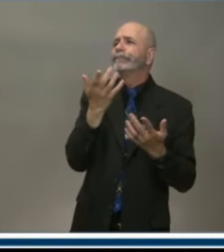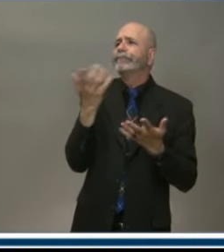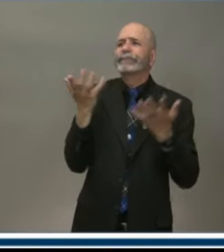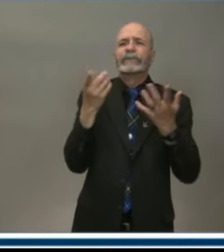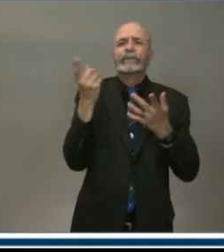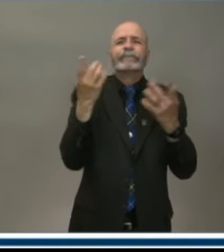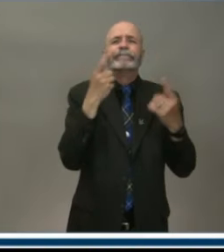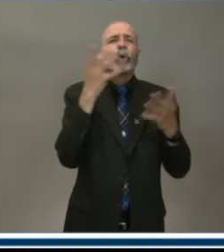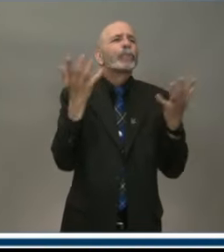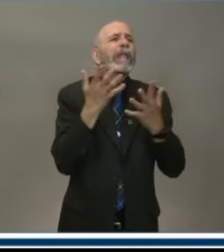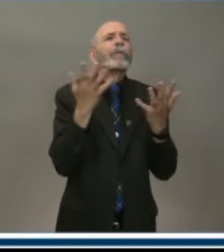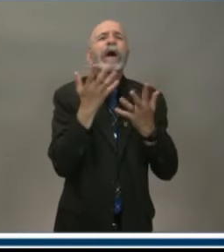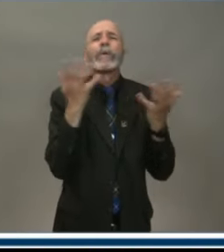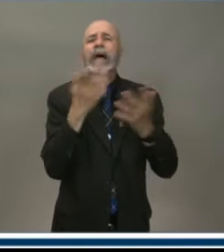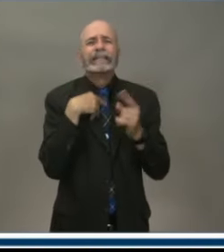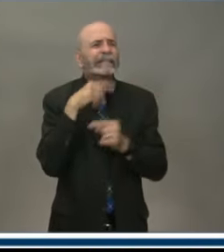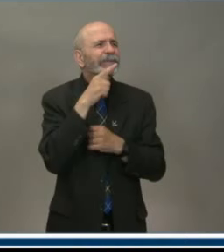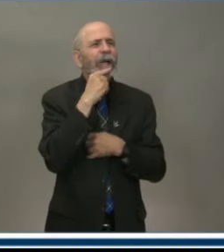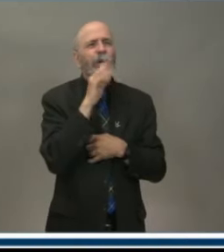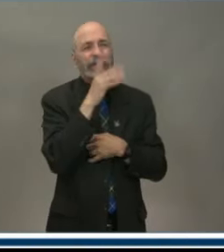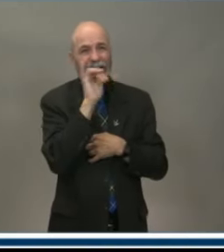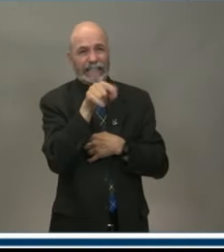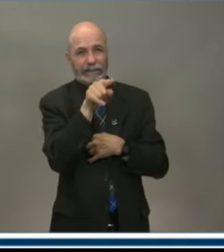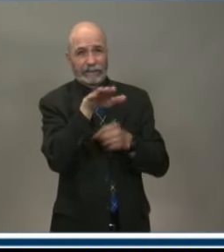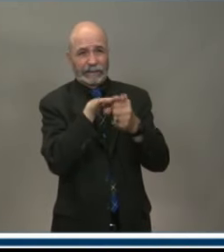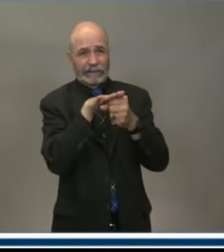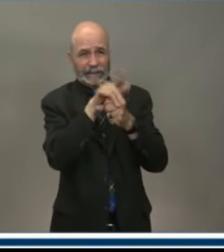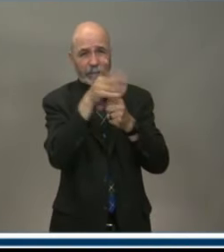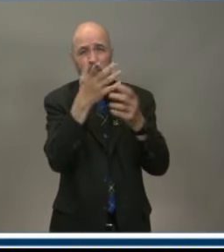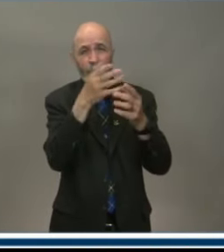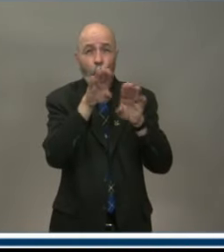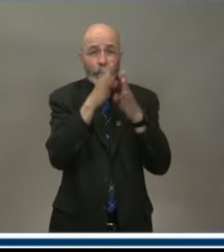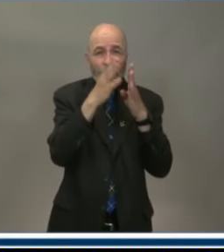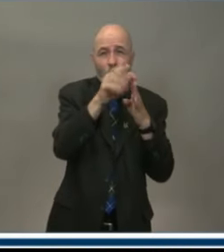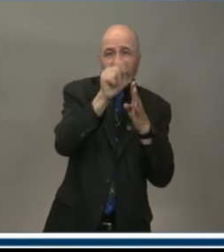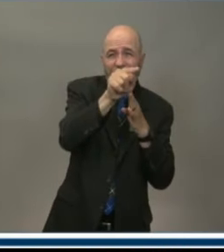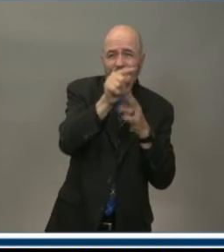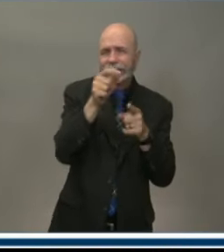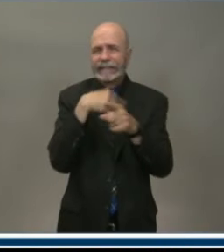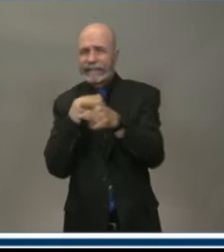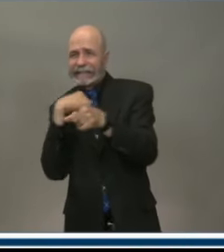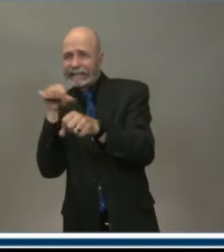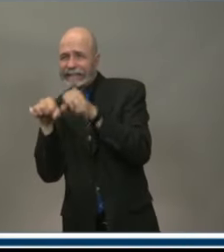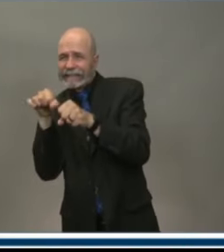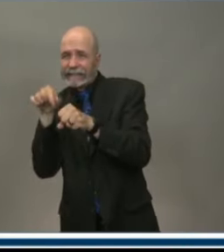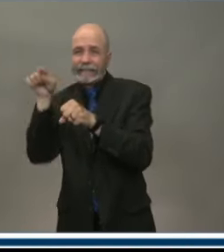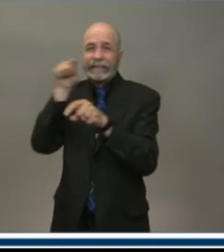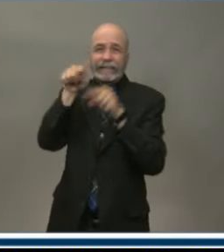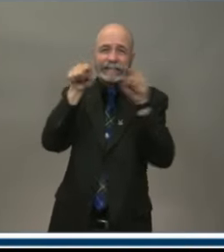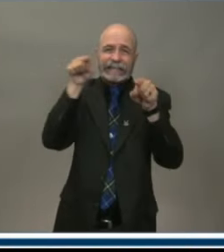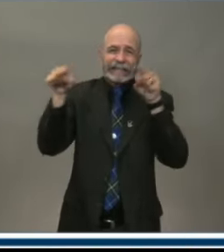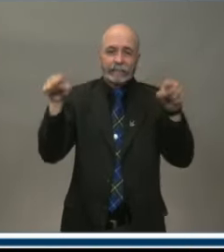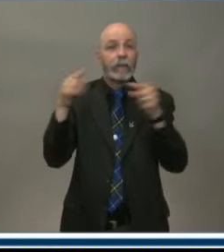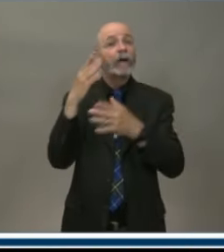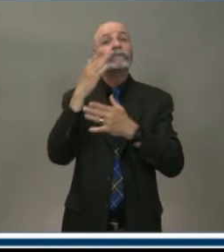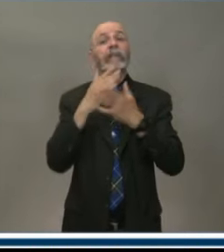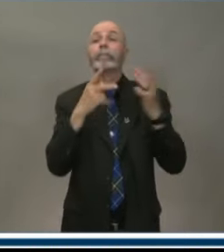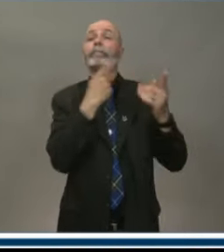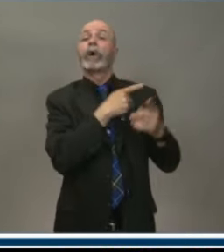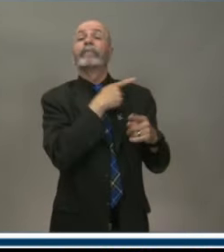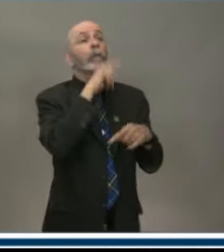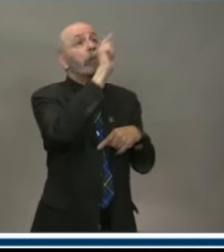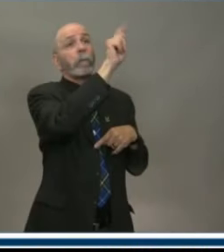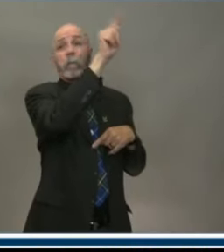about lifting and the timing of those. And what we've heard a couple of provinces announcing is consistent with that